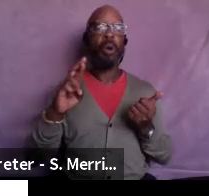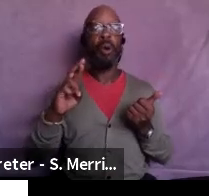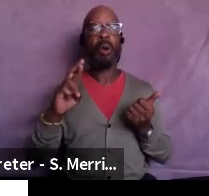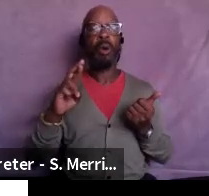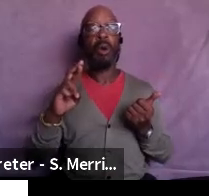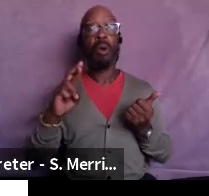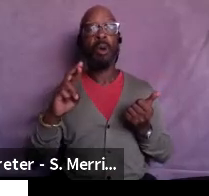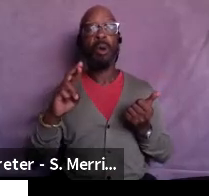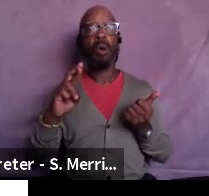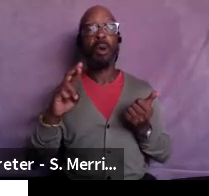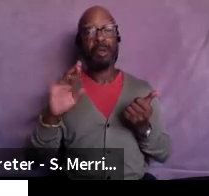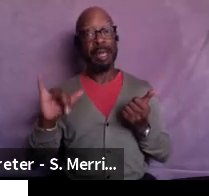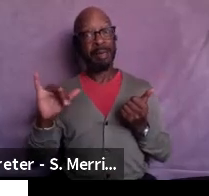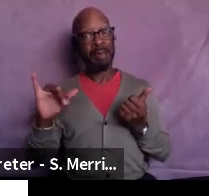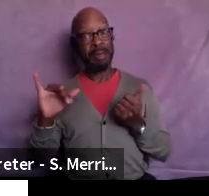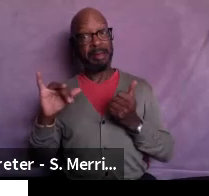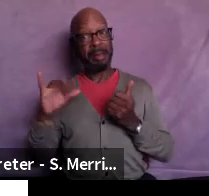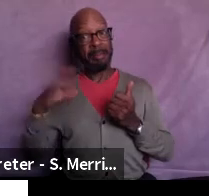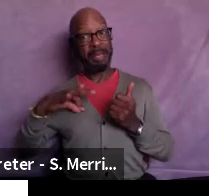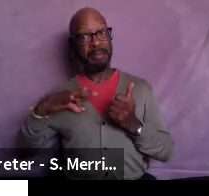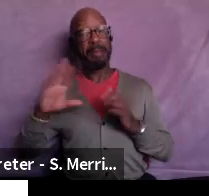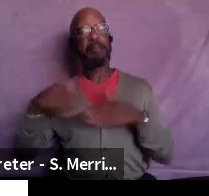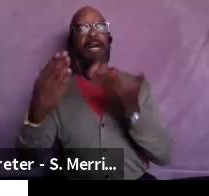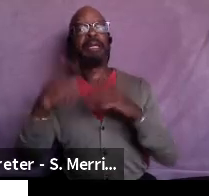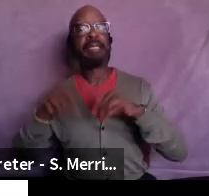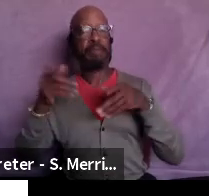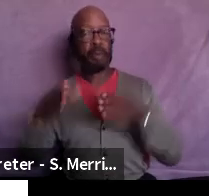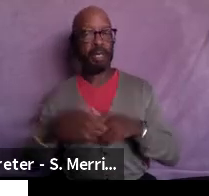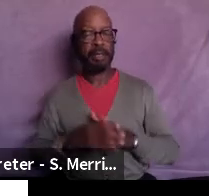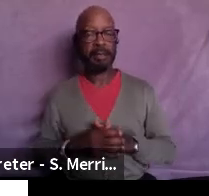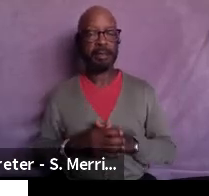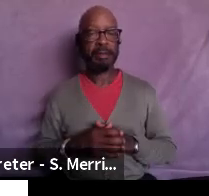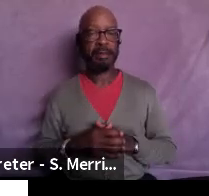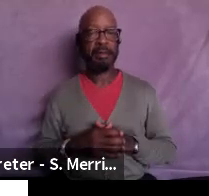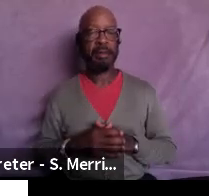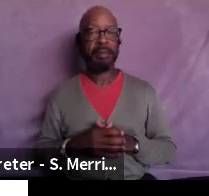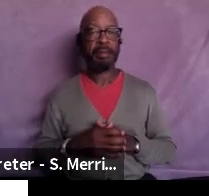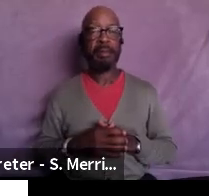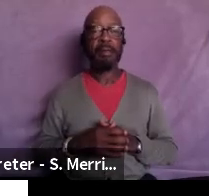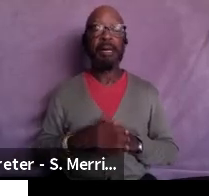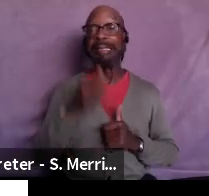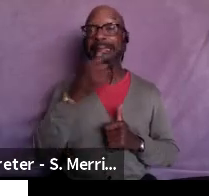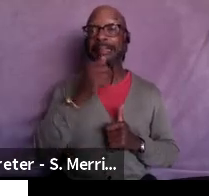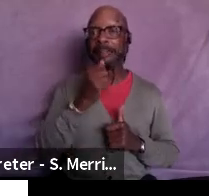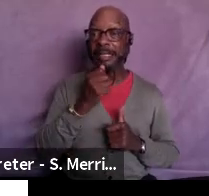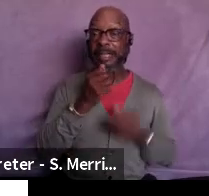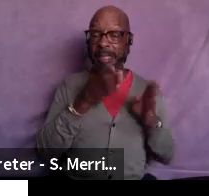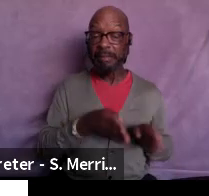that is provided in a different manner, subjecting an individual to segregation or separate